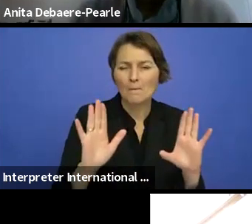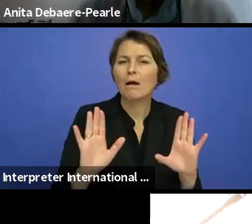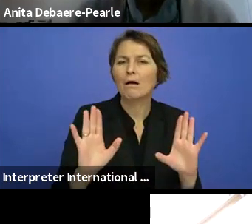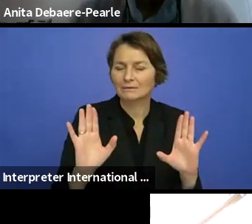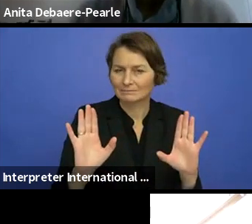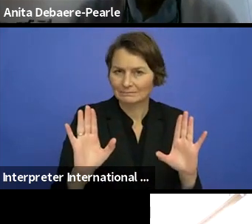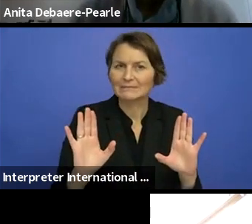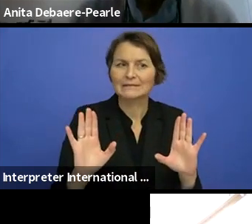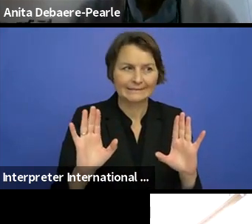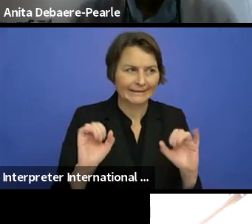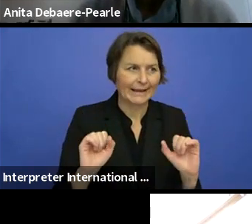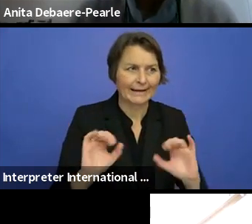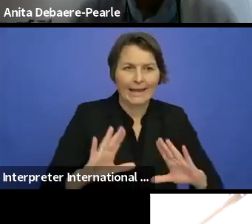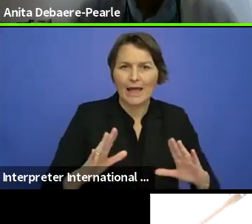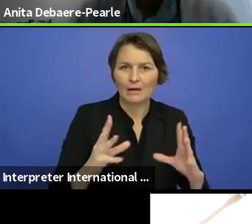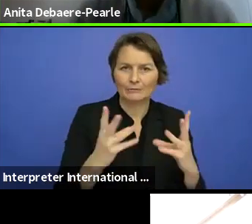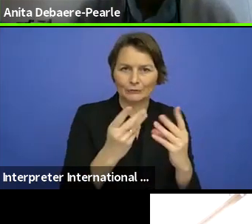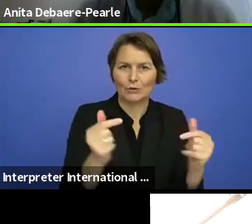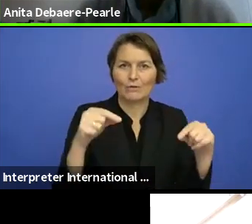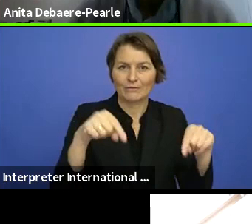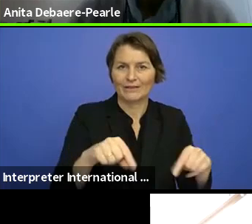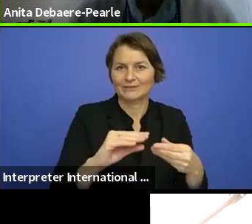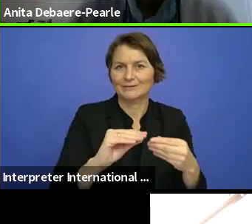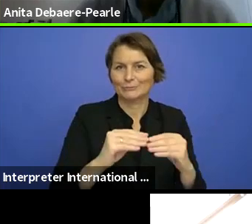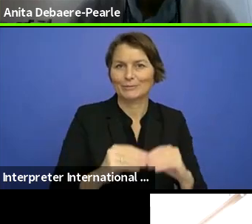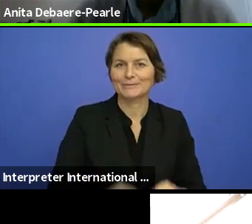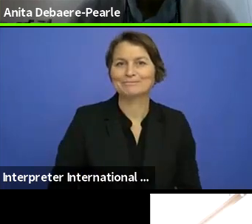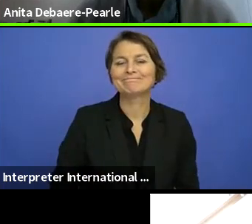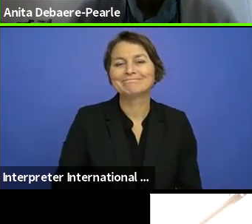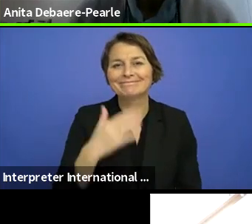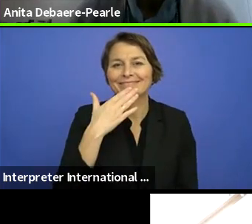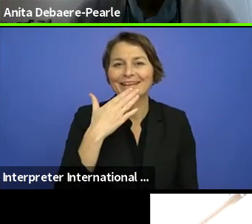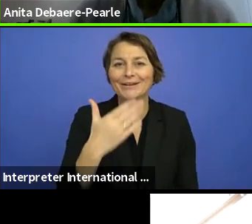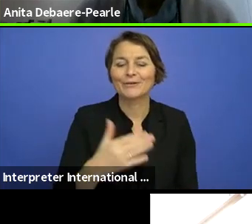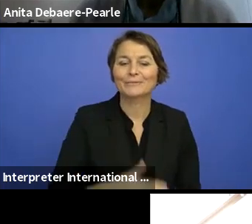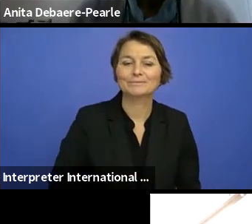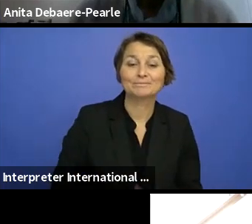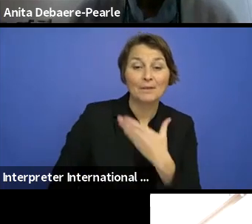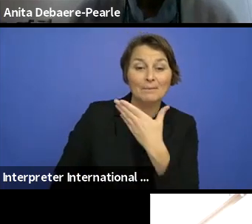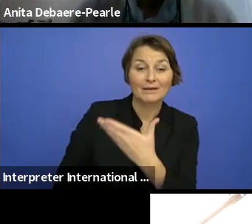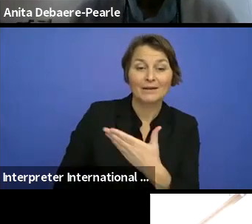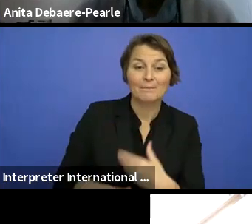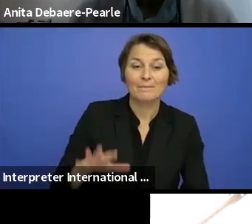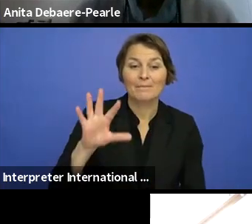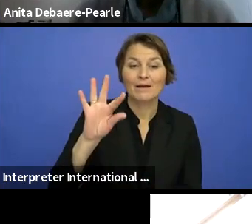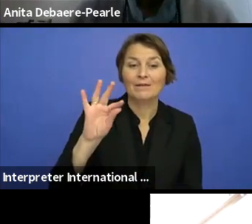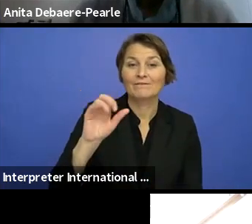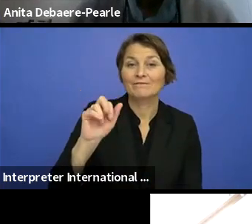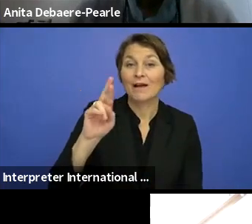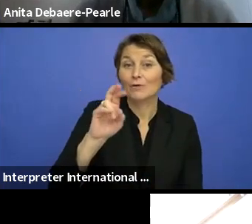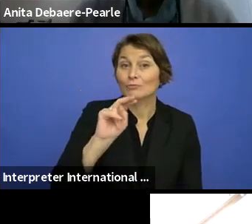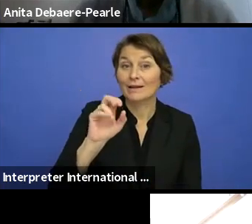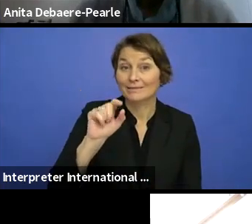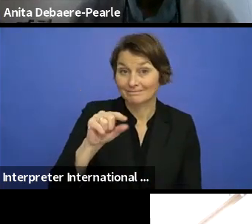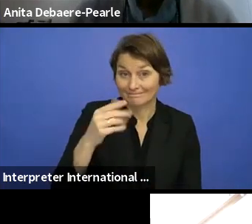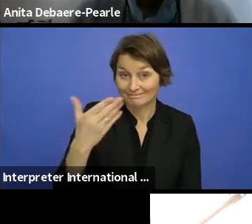deliver on these issues. Yeah, very interesting. Thank you. Madame Farreng? Yes, if